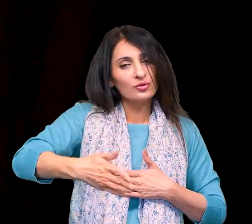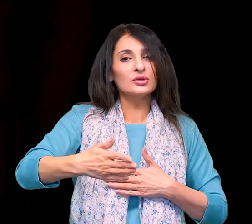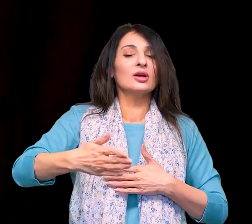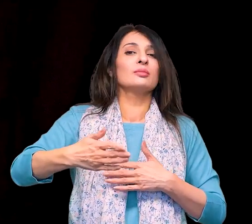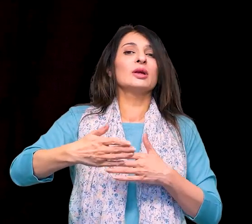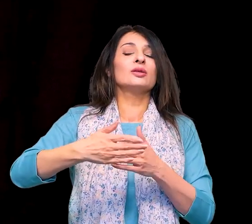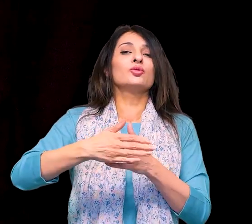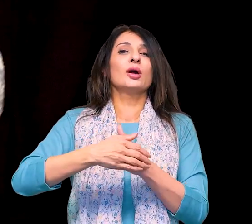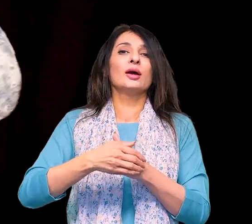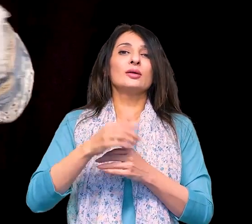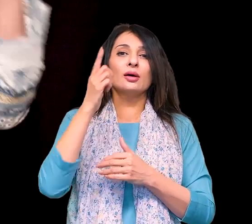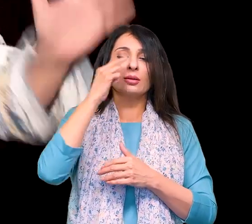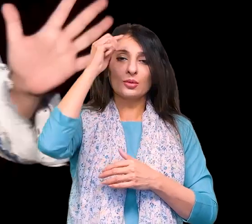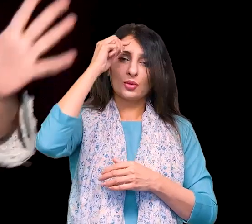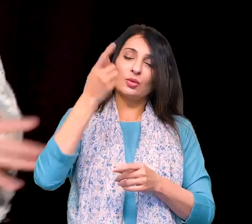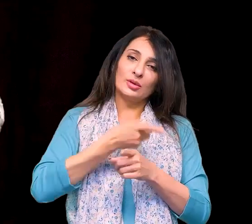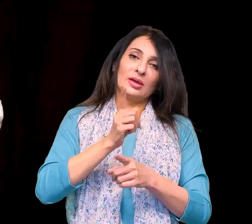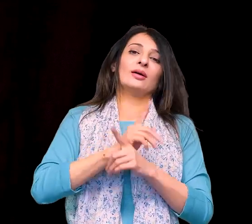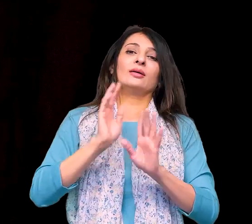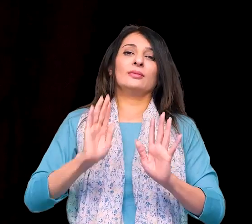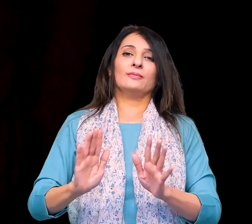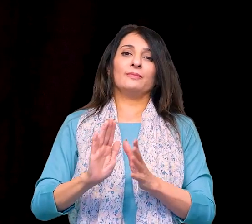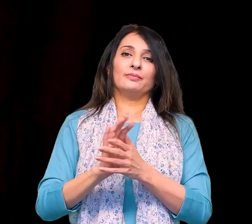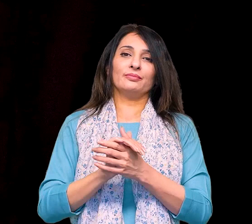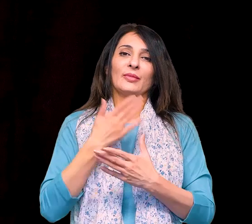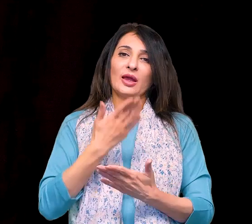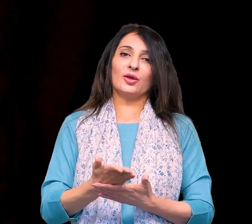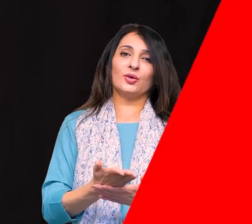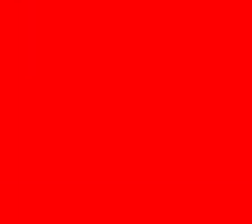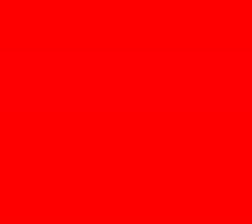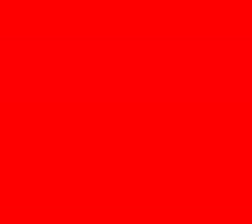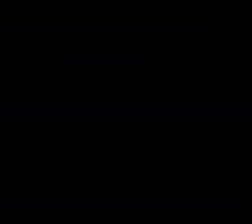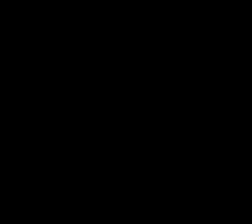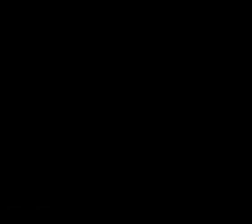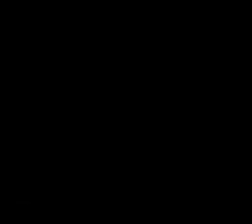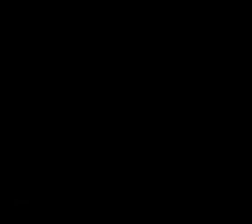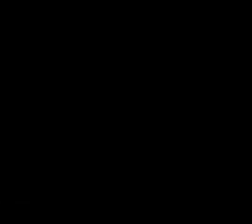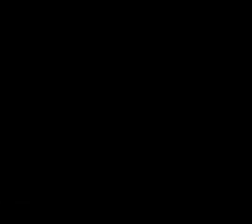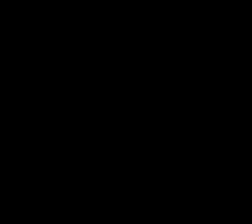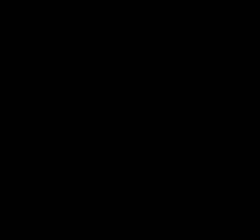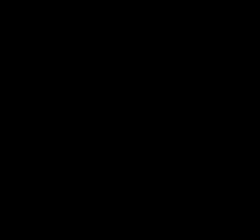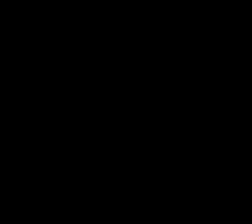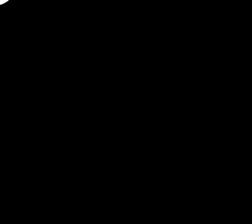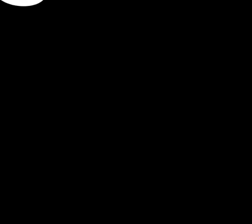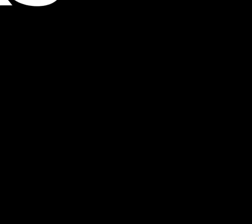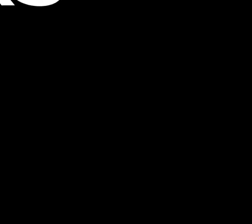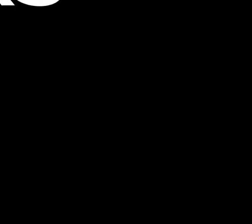to educate the moms and then see the magic happen. Thank you.